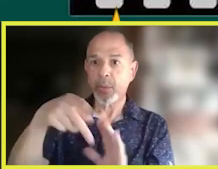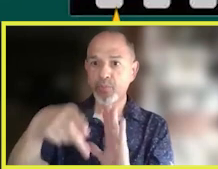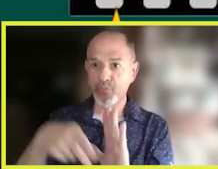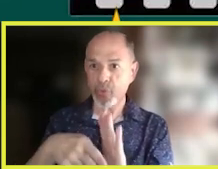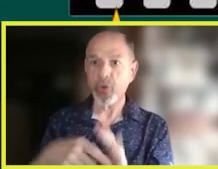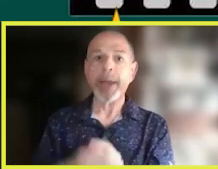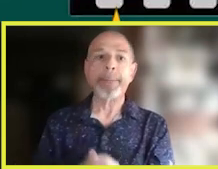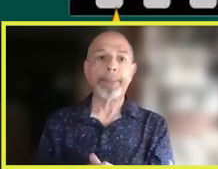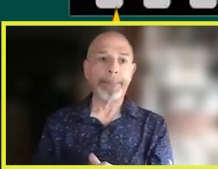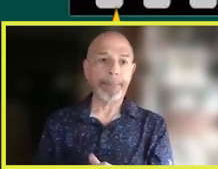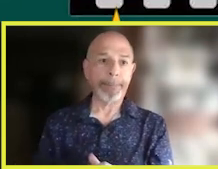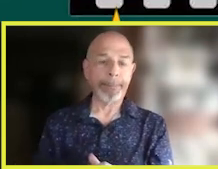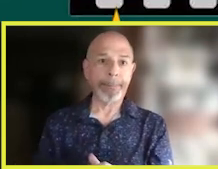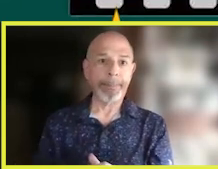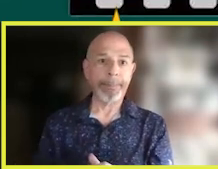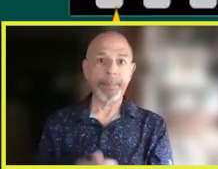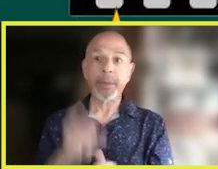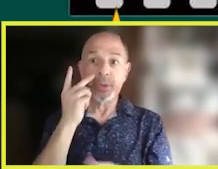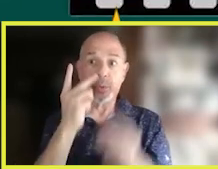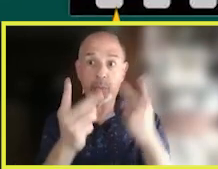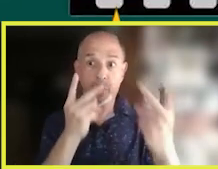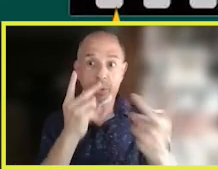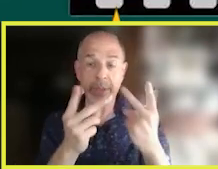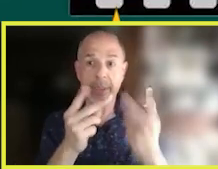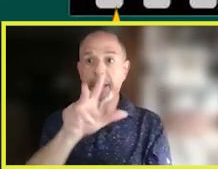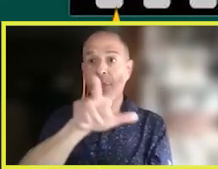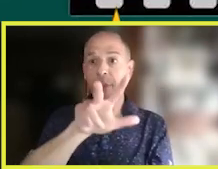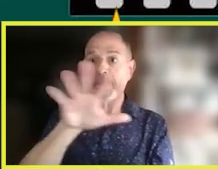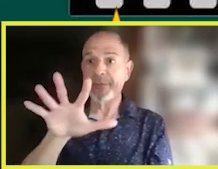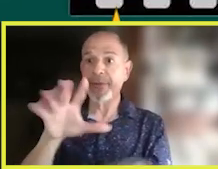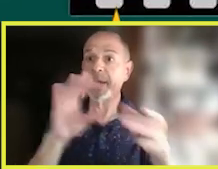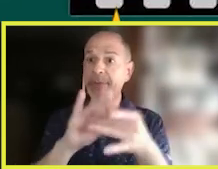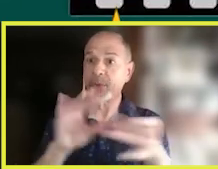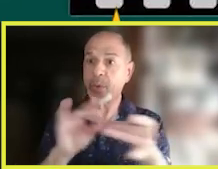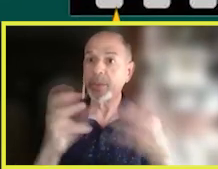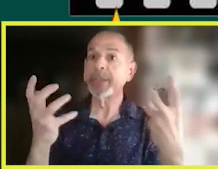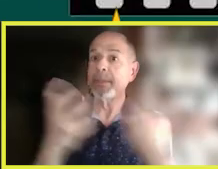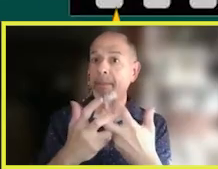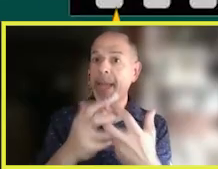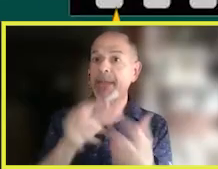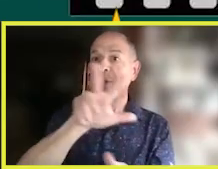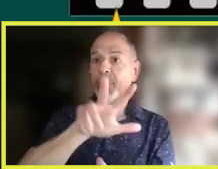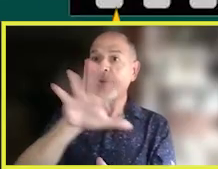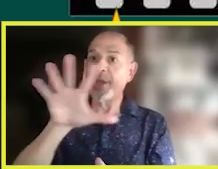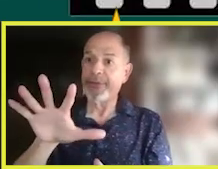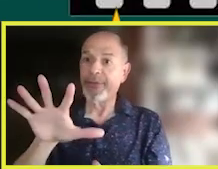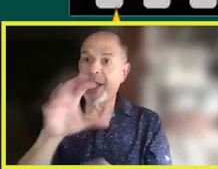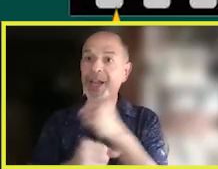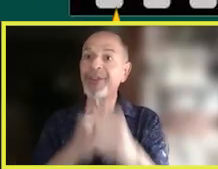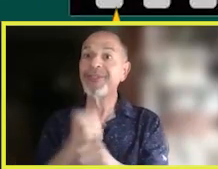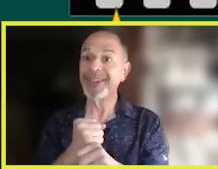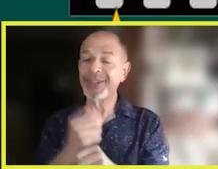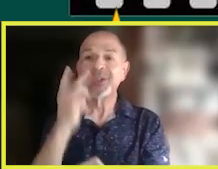sharing 35 stories for 35 years, and you'll see a lot of some